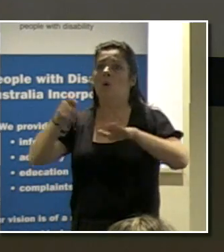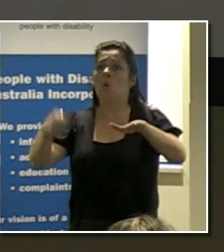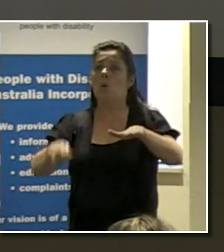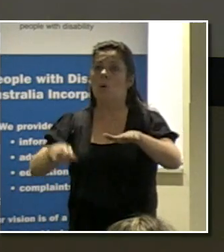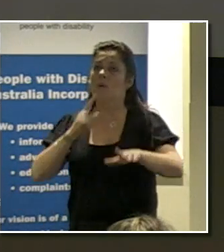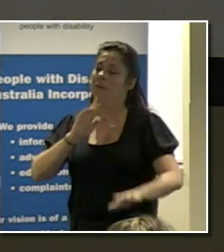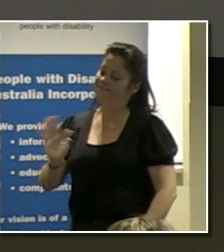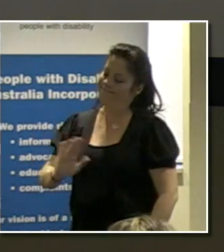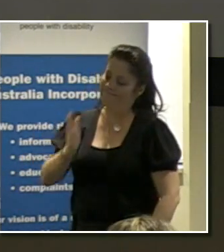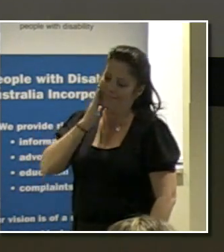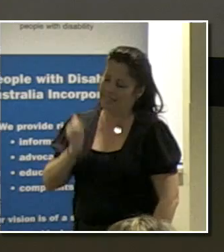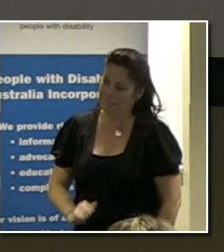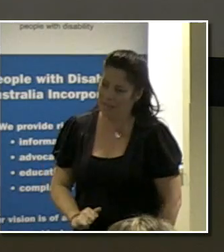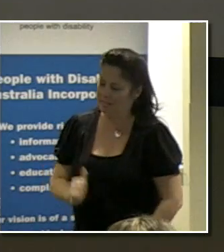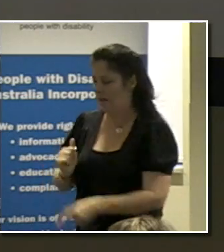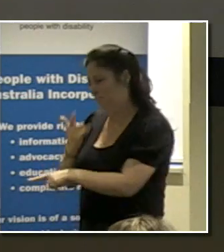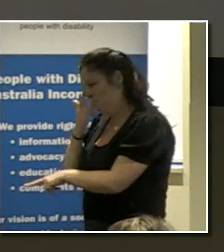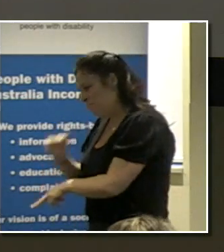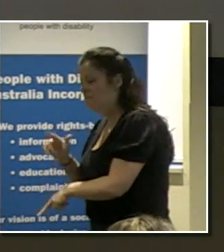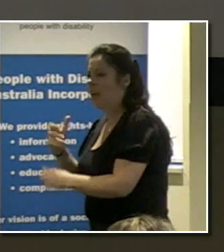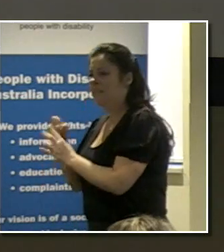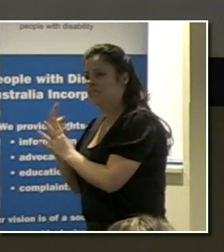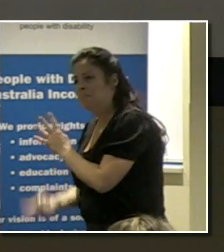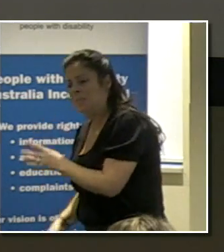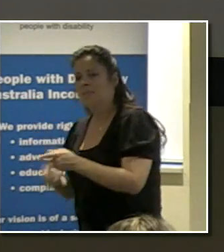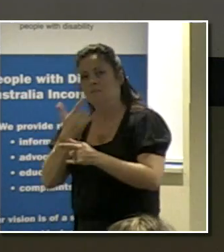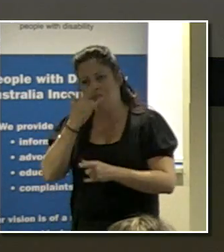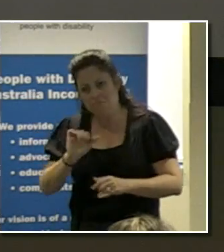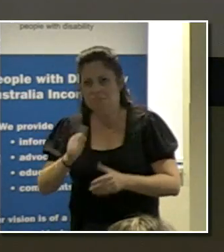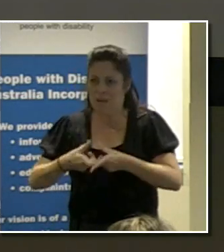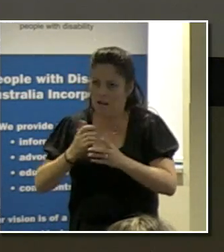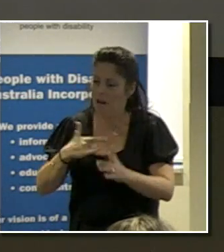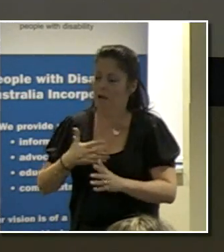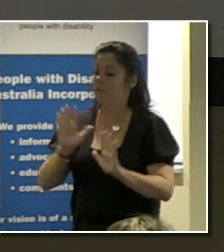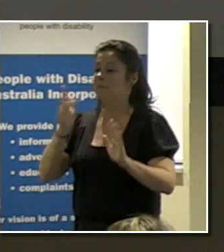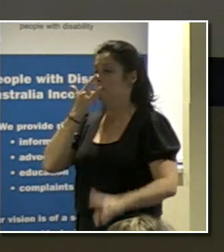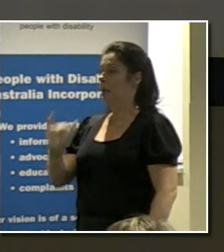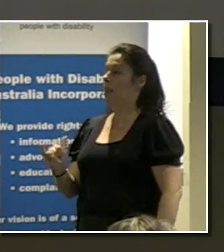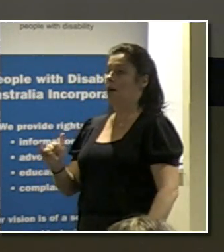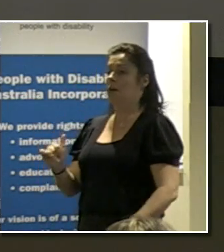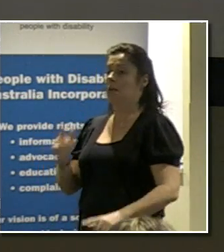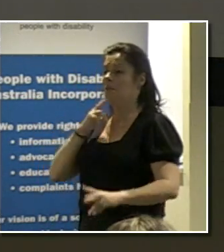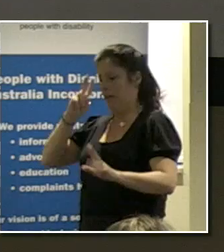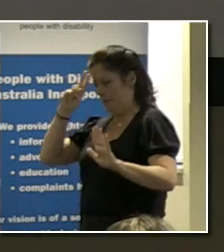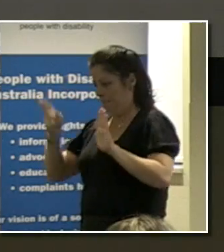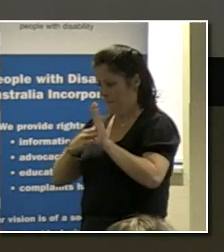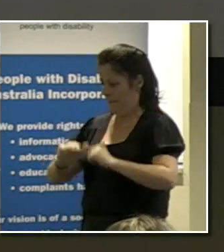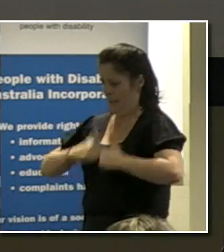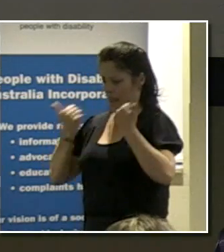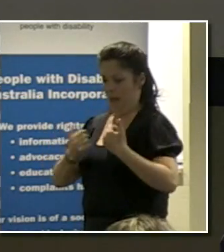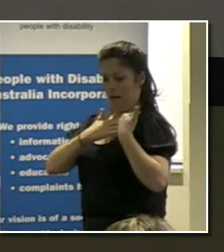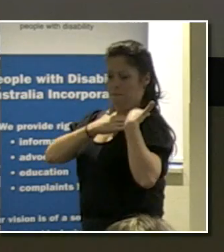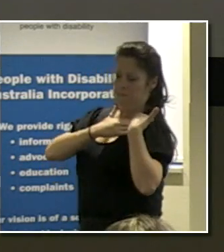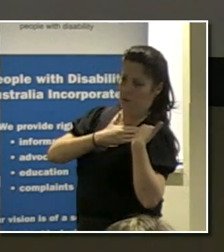dead and permits the press, sometimes literally on their front pages, to call us burdens. Like Stella